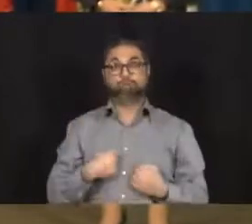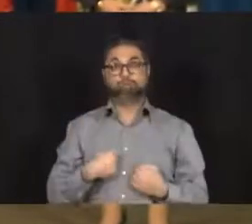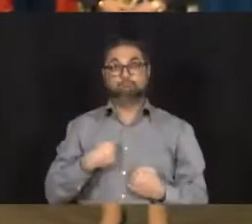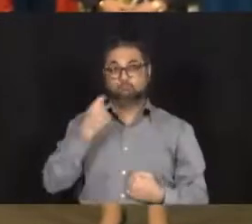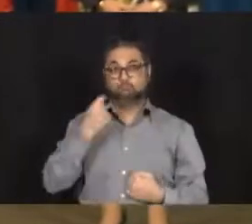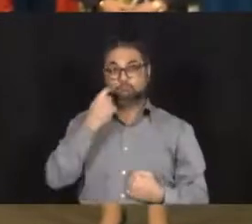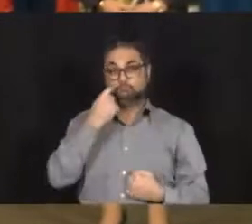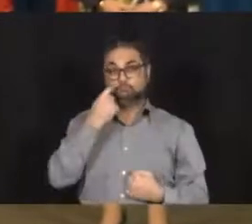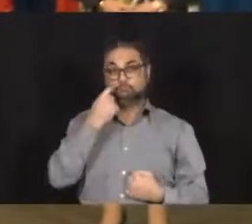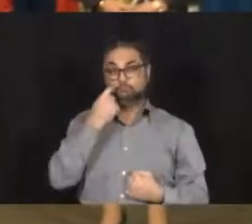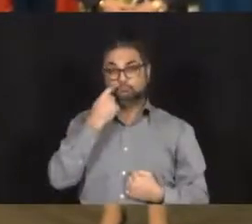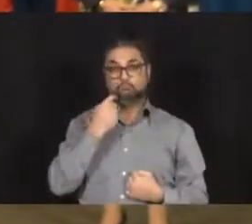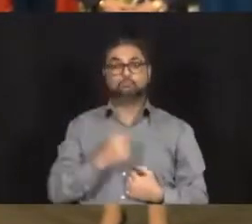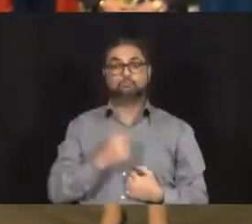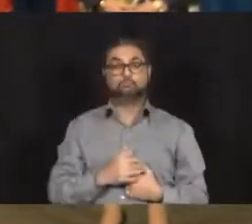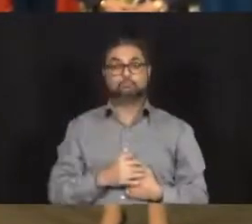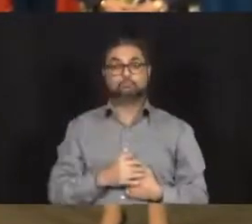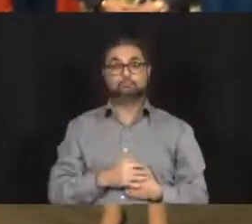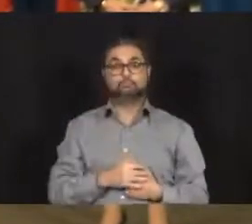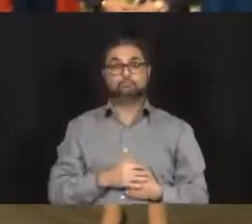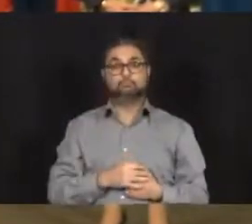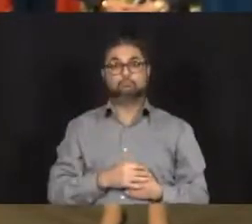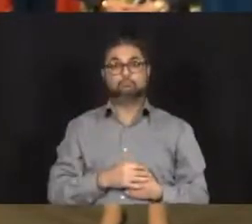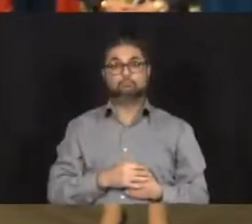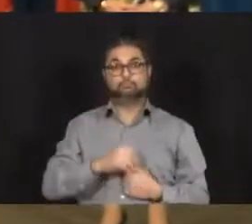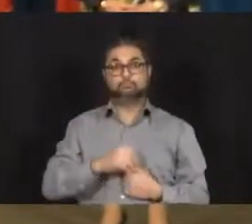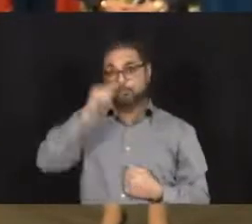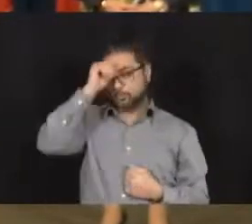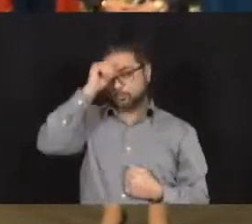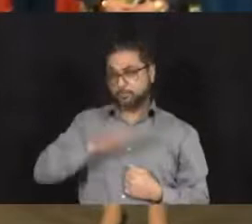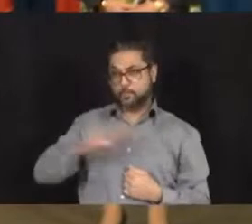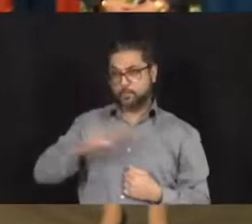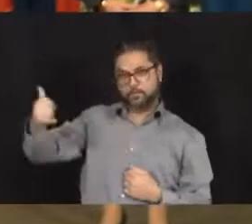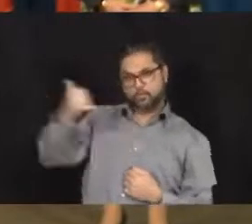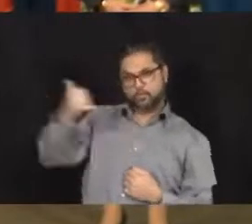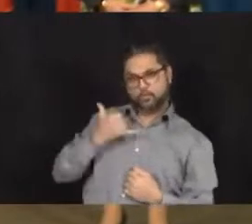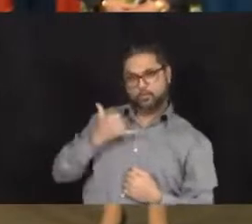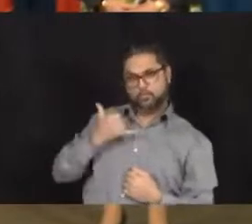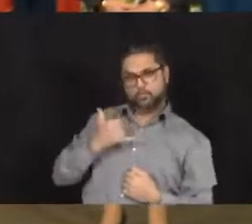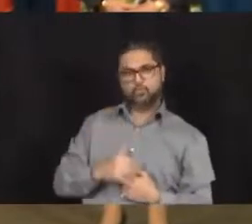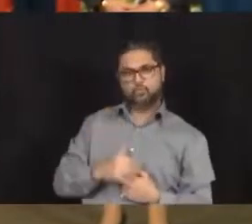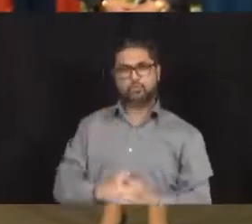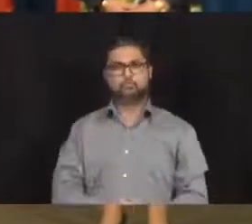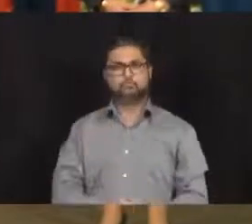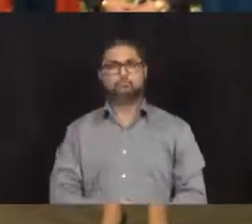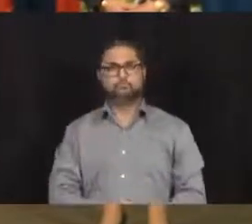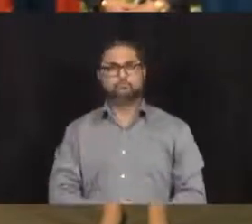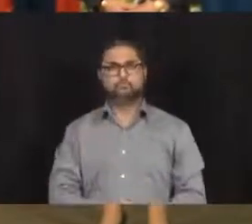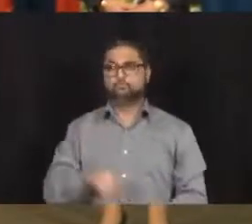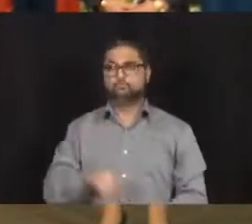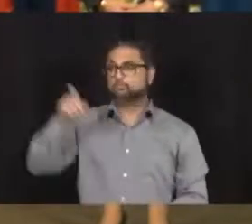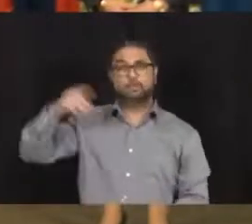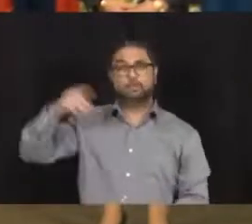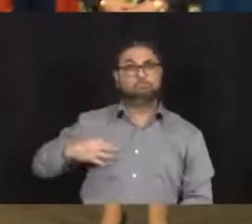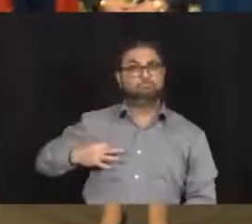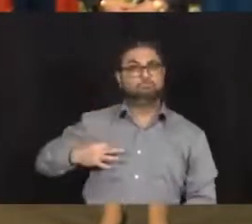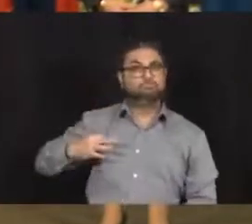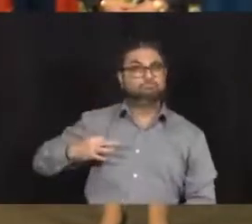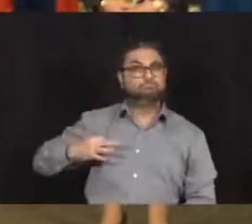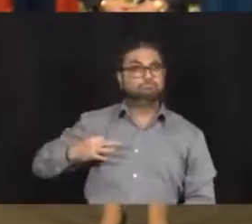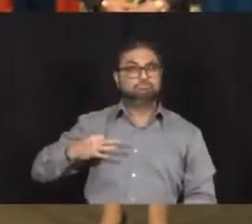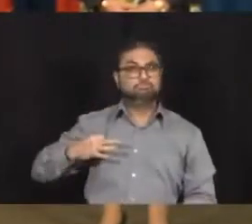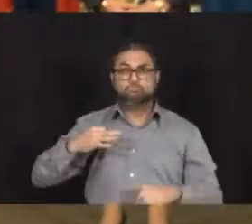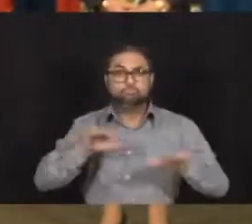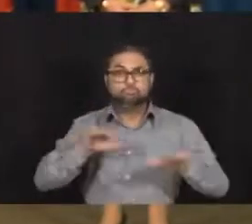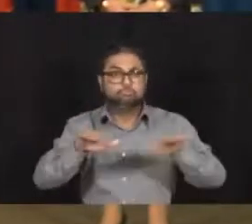from a gentleman named Yoda, and he's put together just volunteers, just average people. And I was